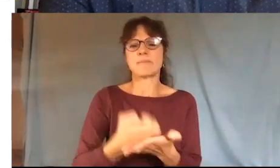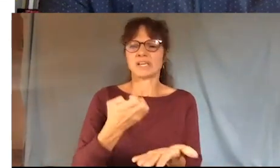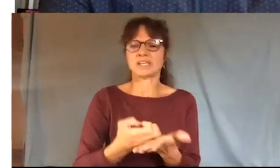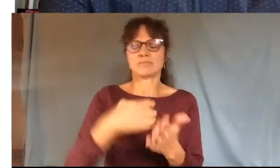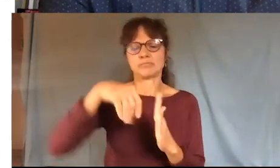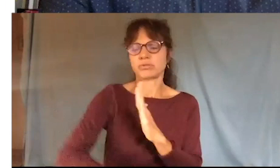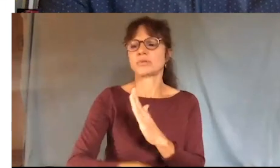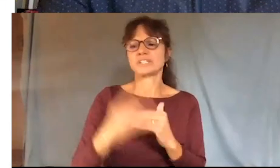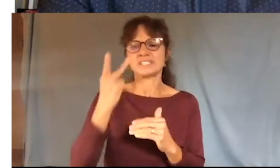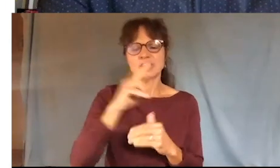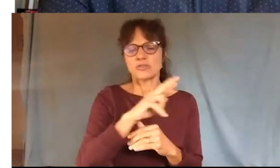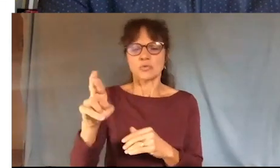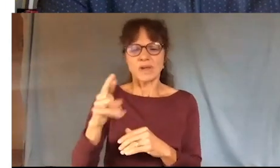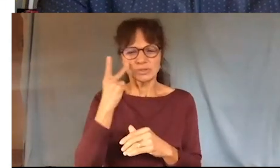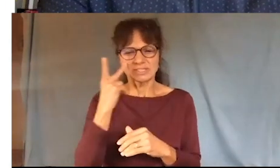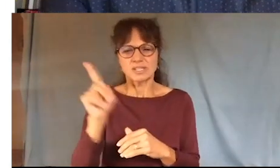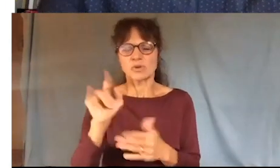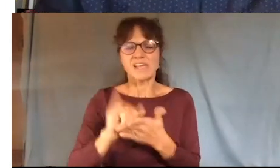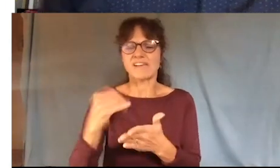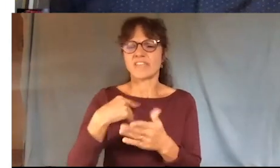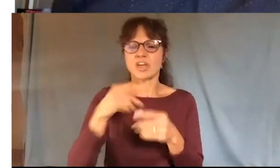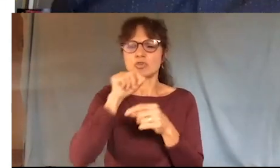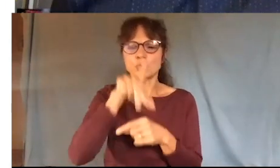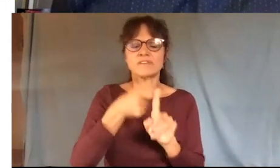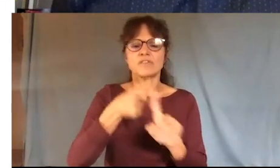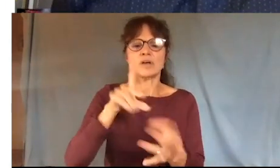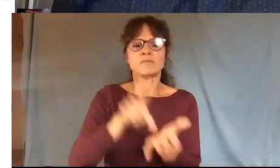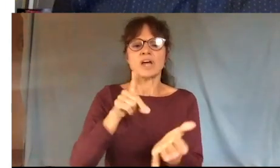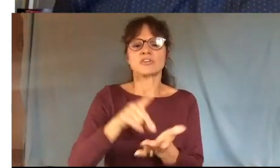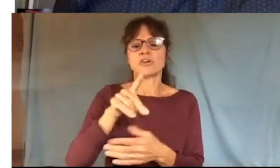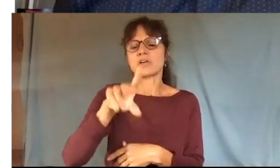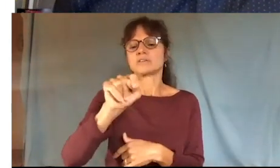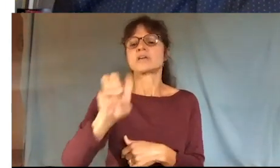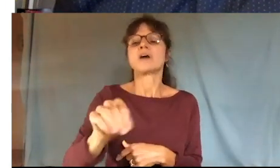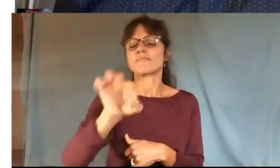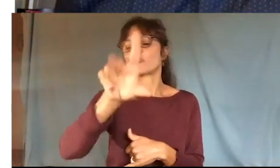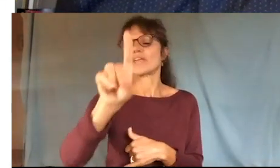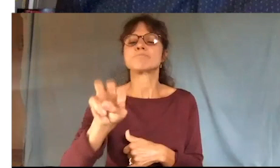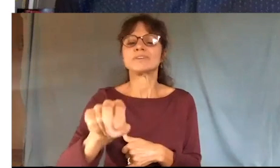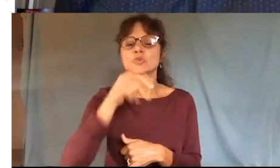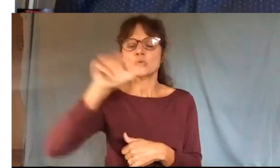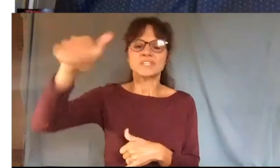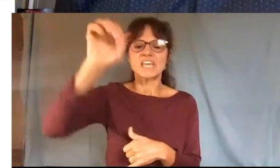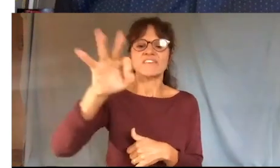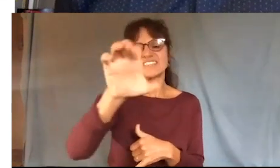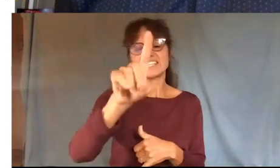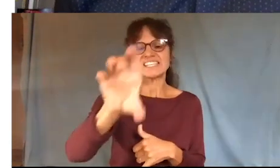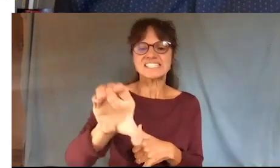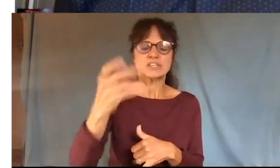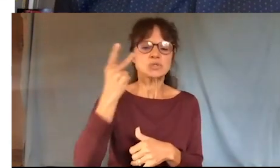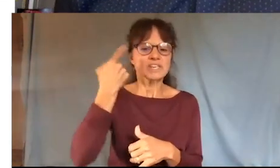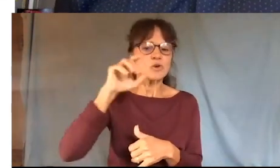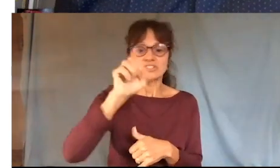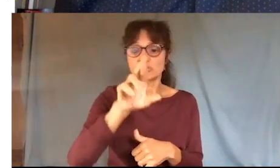take a look at the right-hand side where you see this tweet from Dr. Tom Frieden, who used to work at CDC, who's the head of CDC. And you can see that for